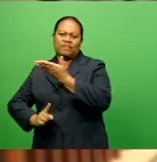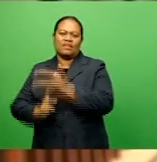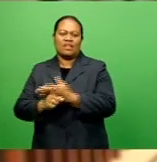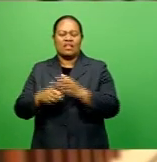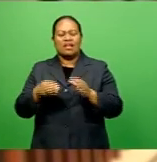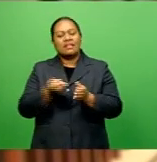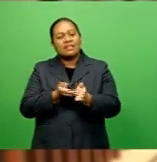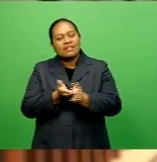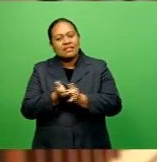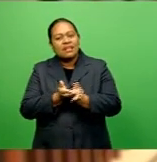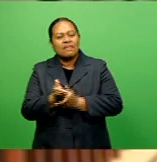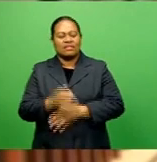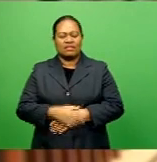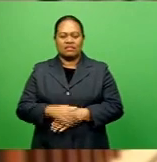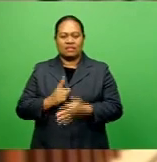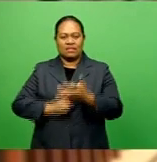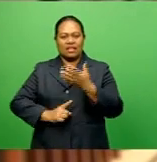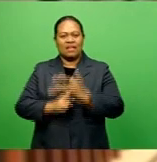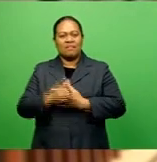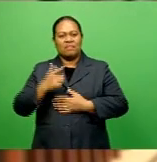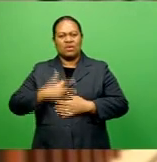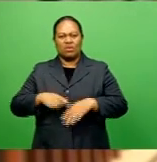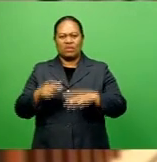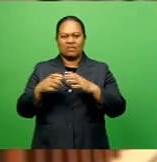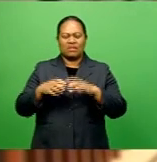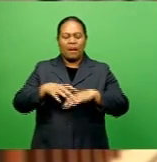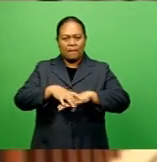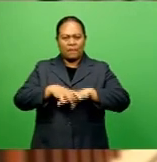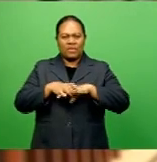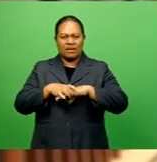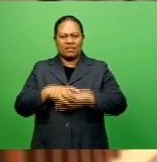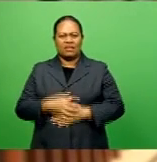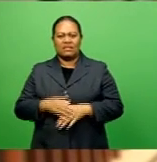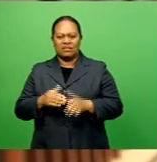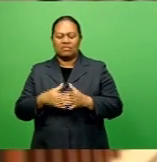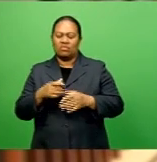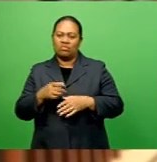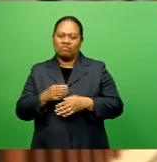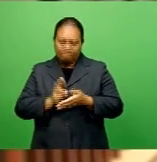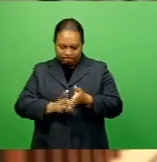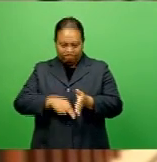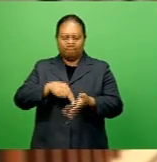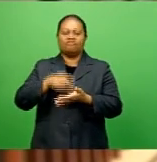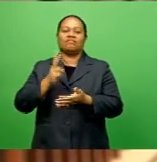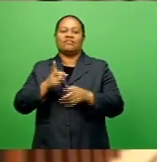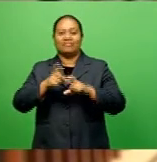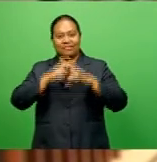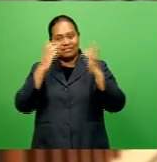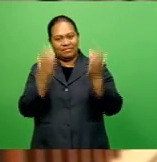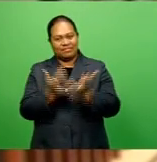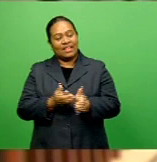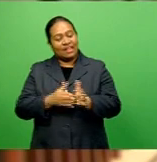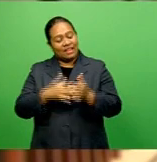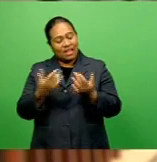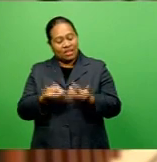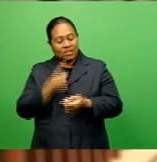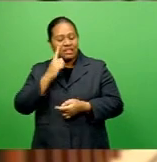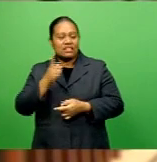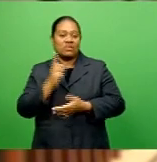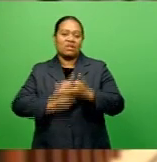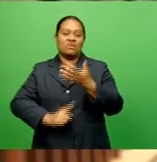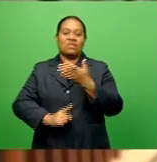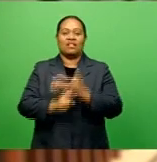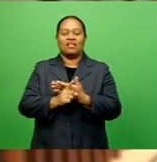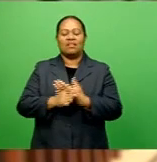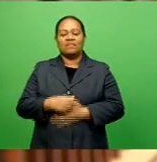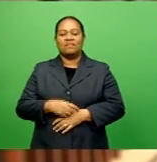service industries hard as British retailers struggle to recover in December. So let's see how the market tone settles in